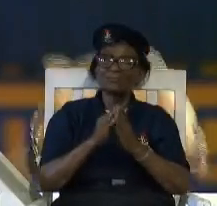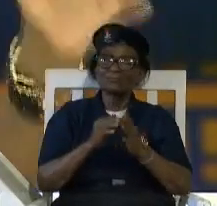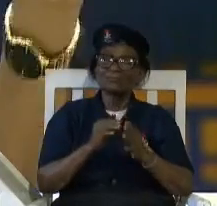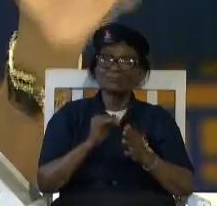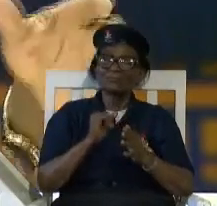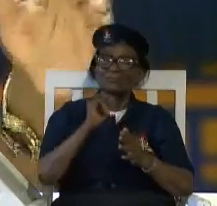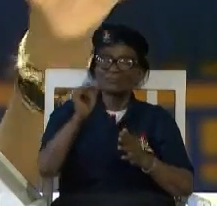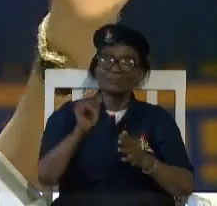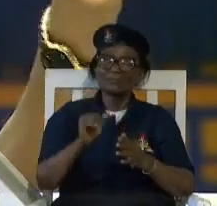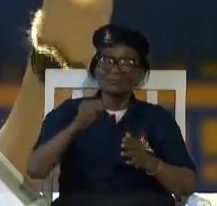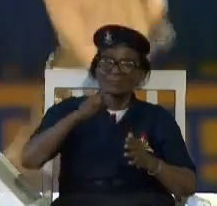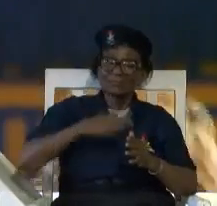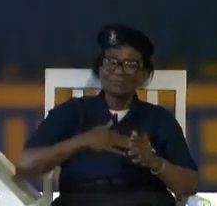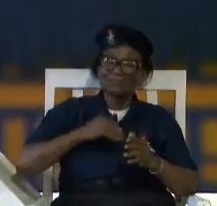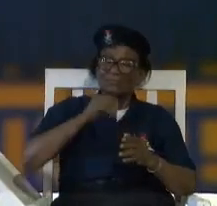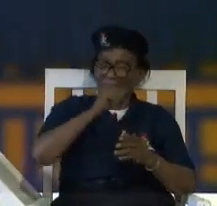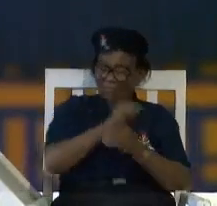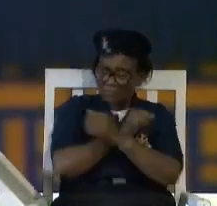is my beloved son,